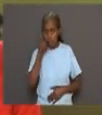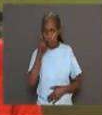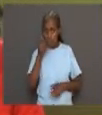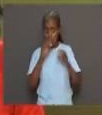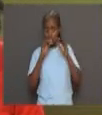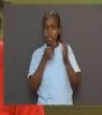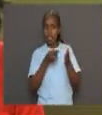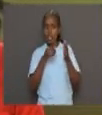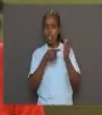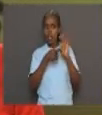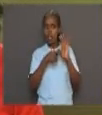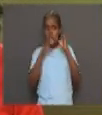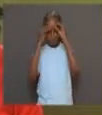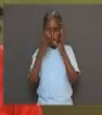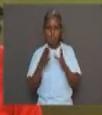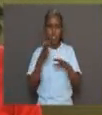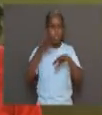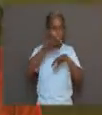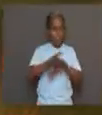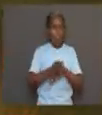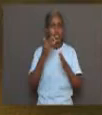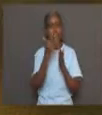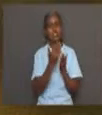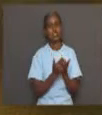ask teacher for help after the lesson.